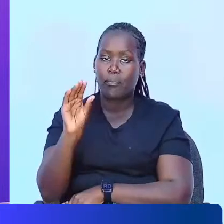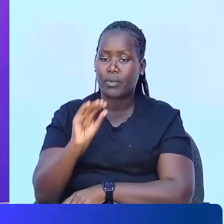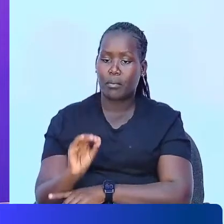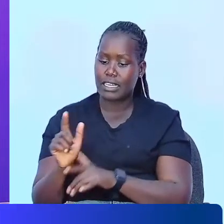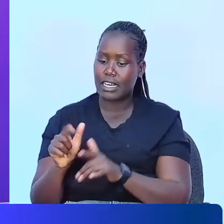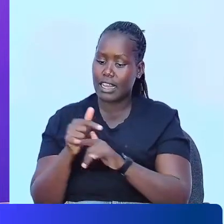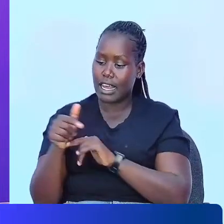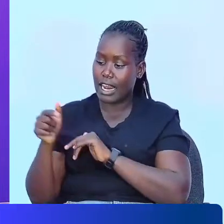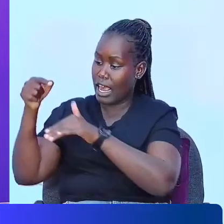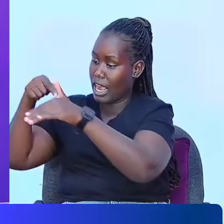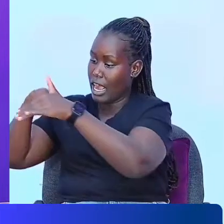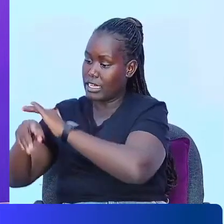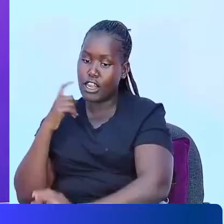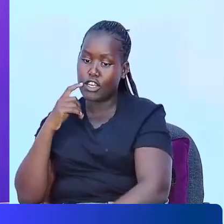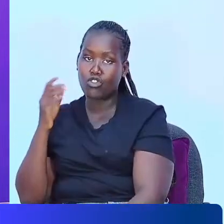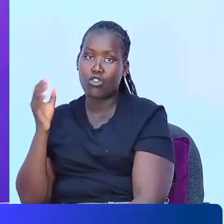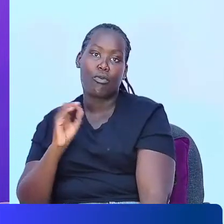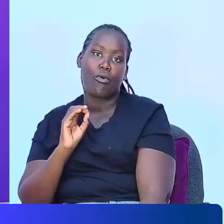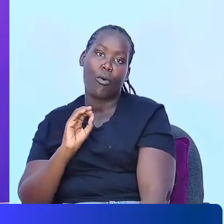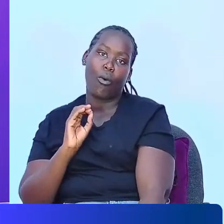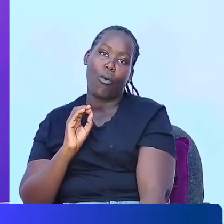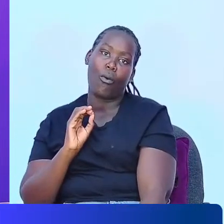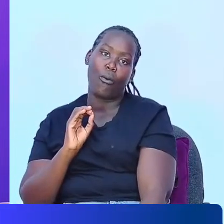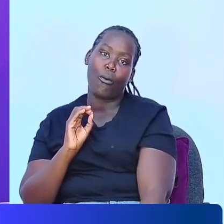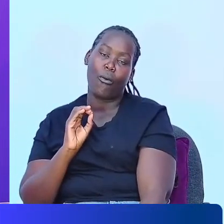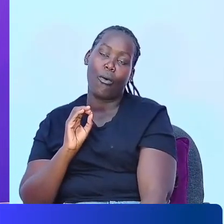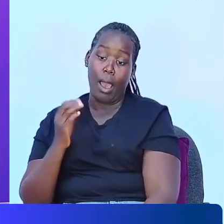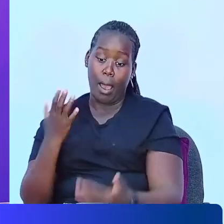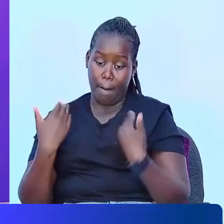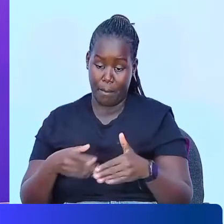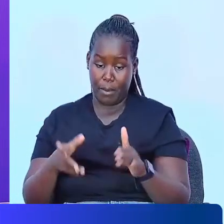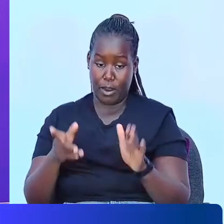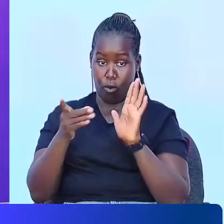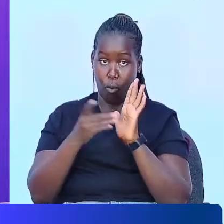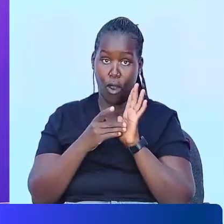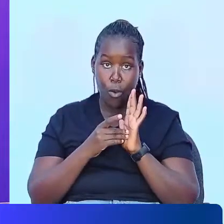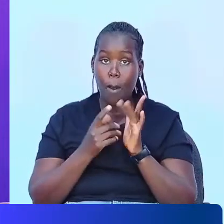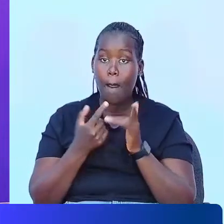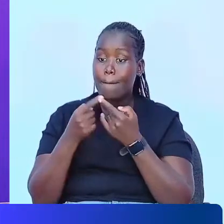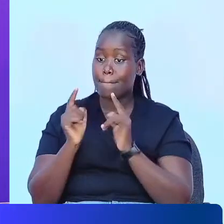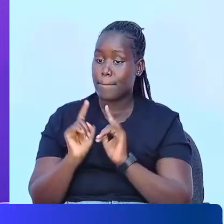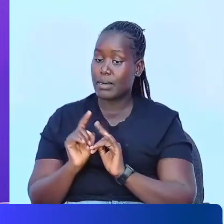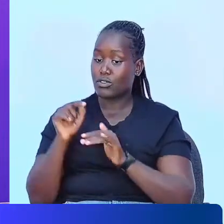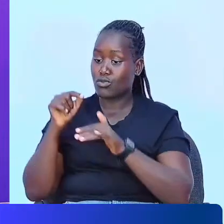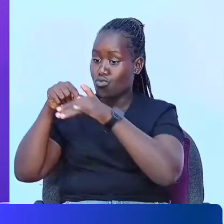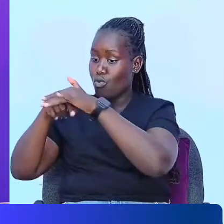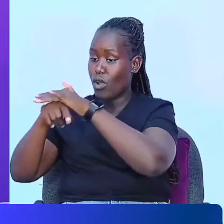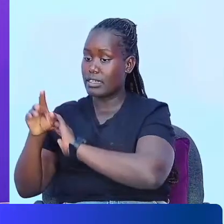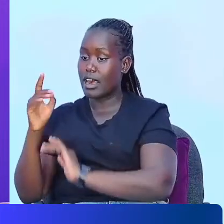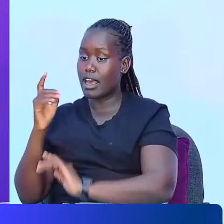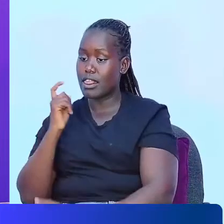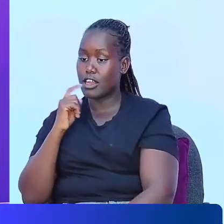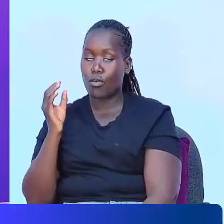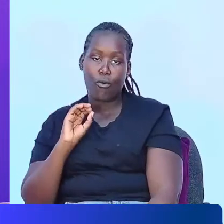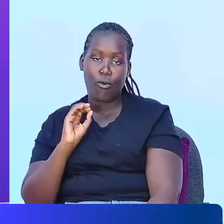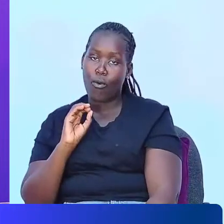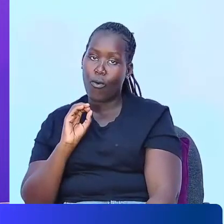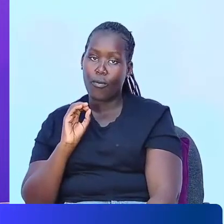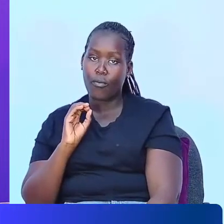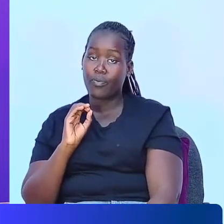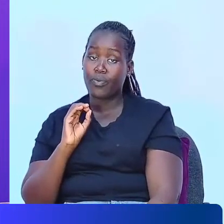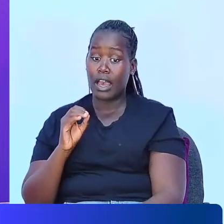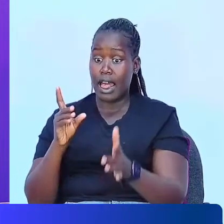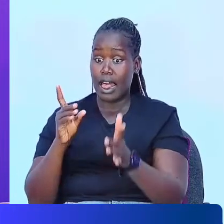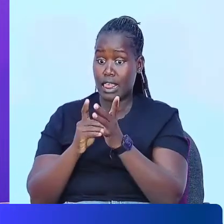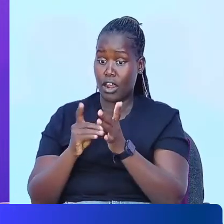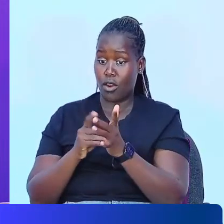at the door, but I don't enter the shop. You see, the socks I'm picking at the door do not have a receipt. The socks I'm picking at the door